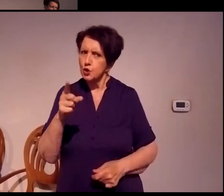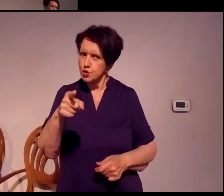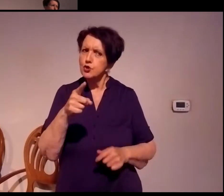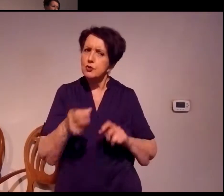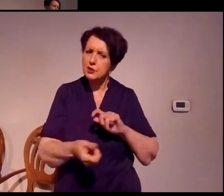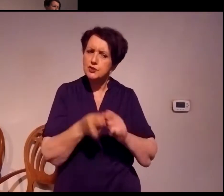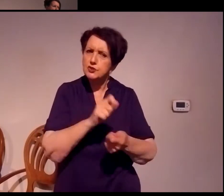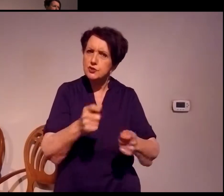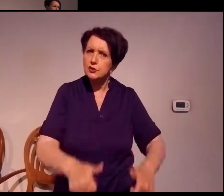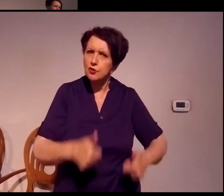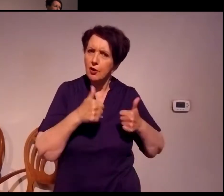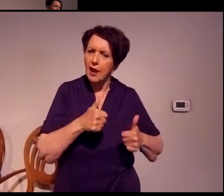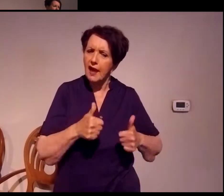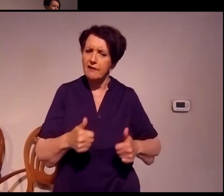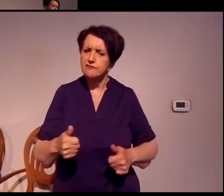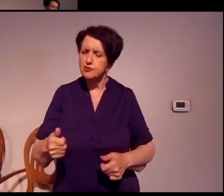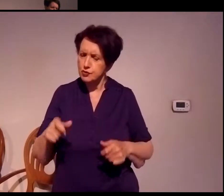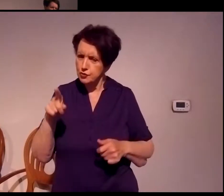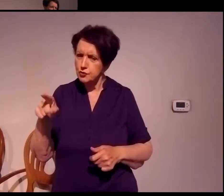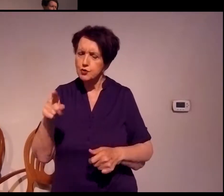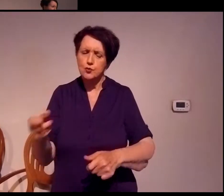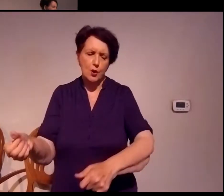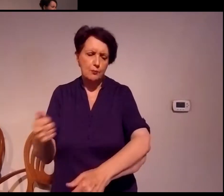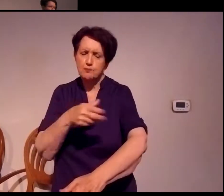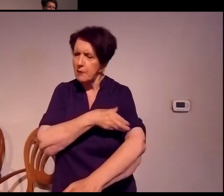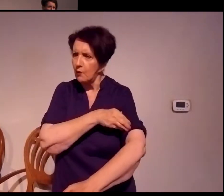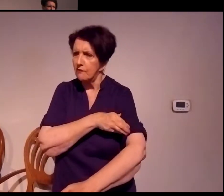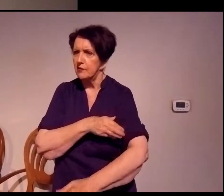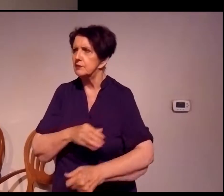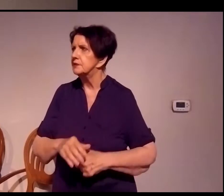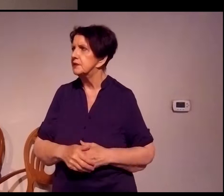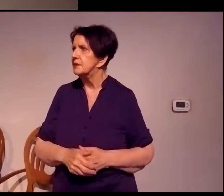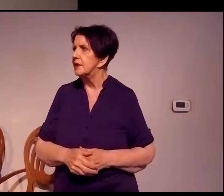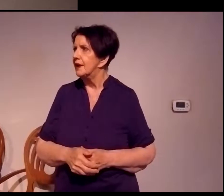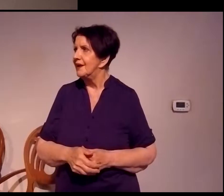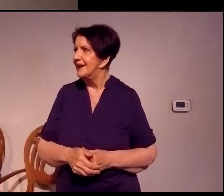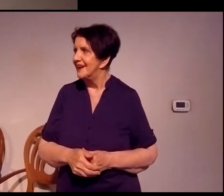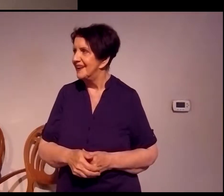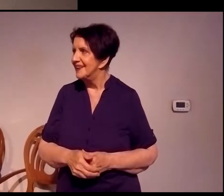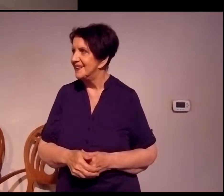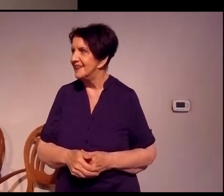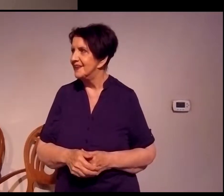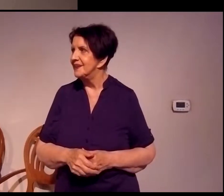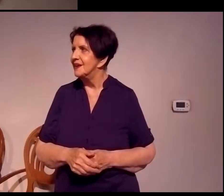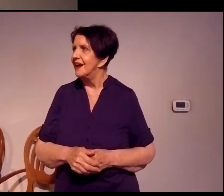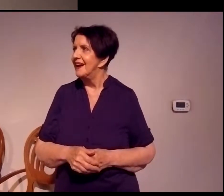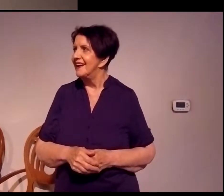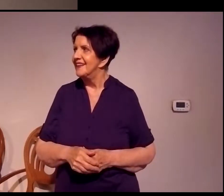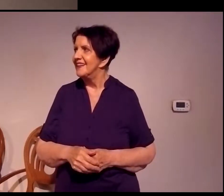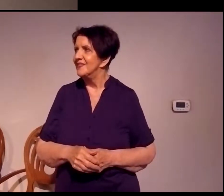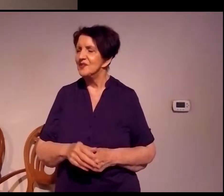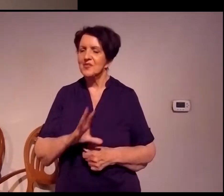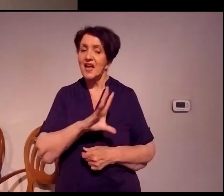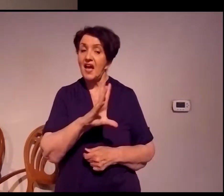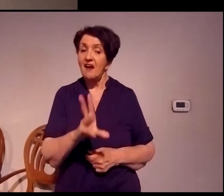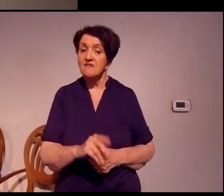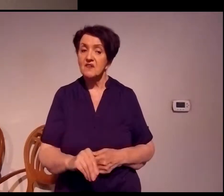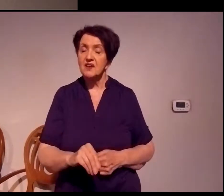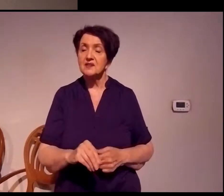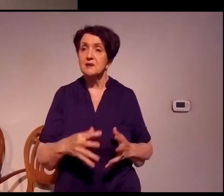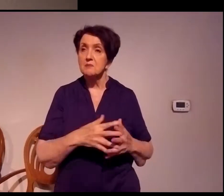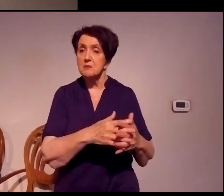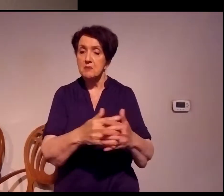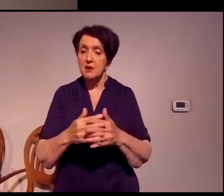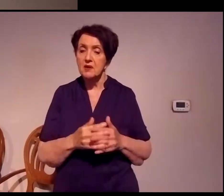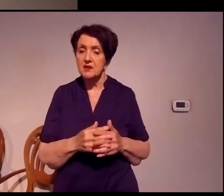the captain of your ship. The African Methodist, I can't even say it anymore. African American Methodist person